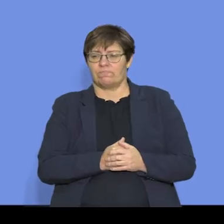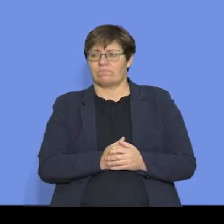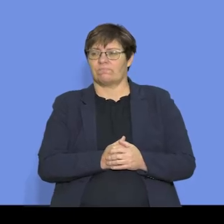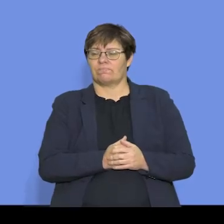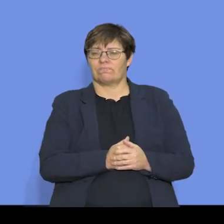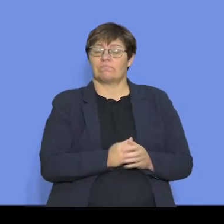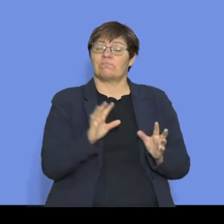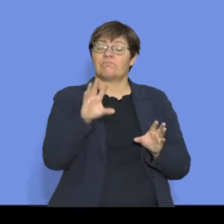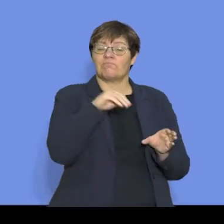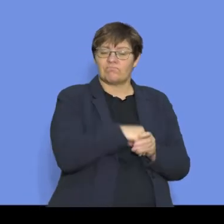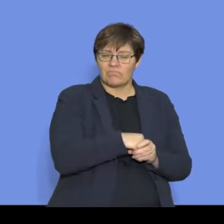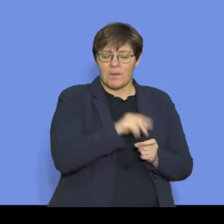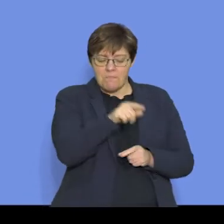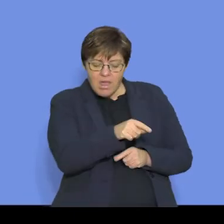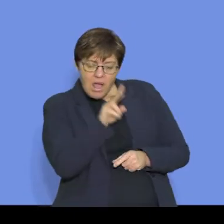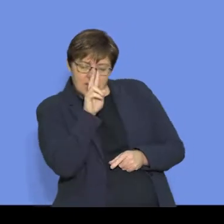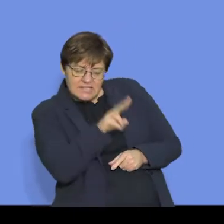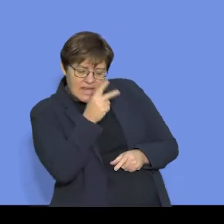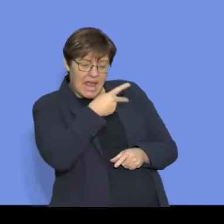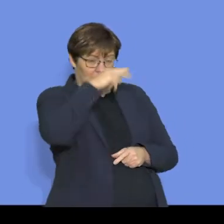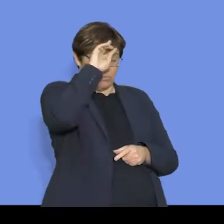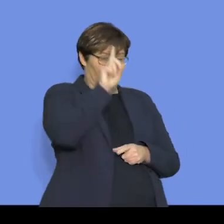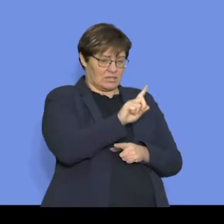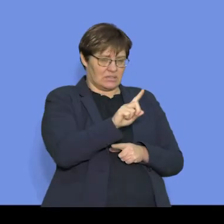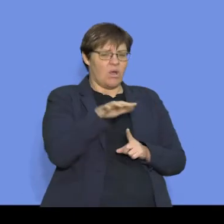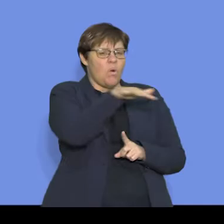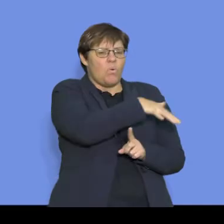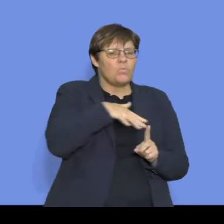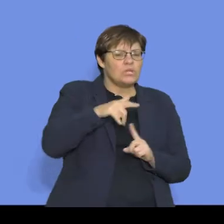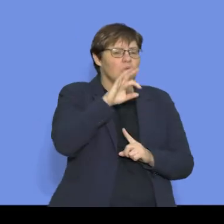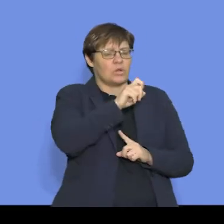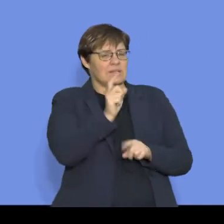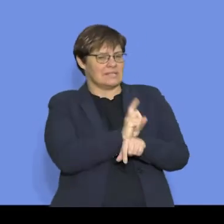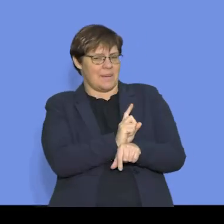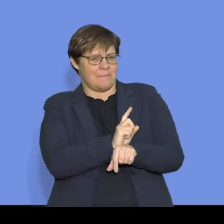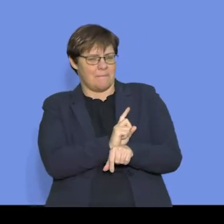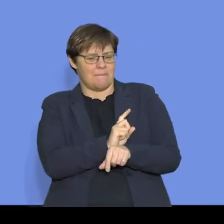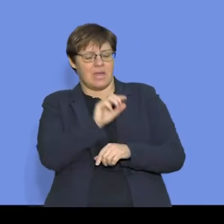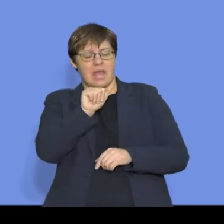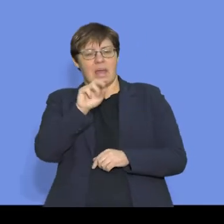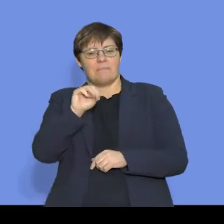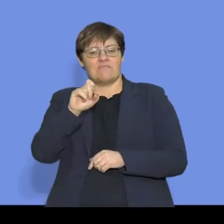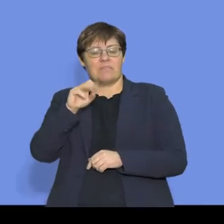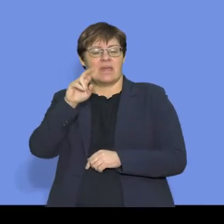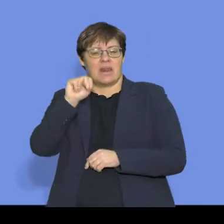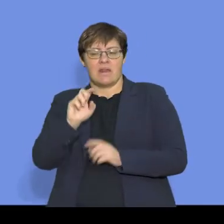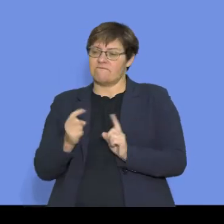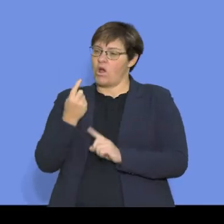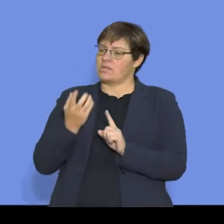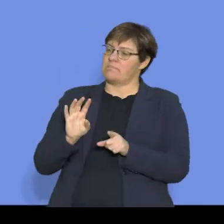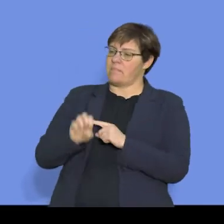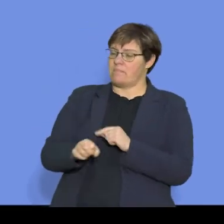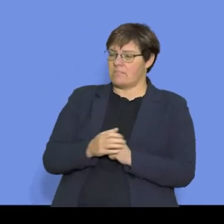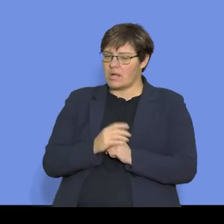Then, questions involving interpretation. In which geological period did the amphibians first